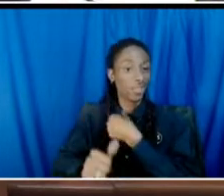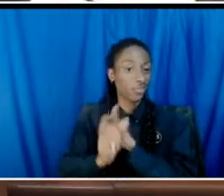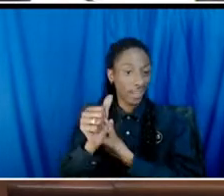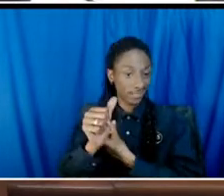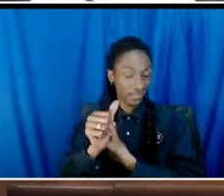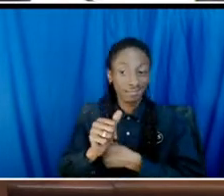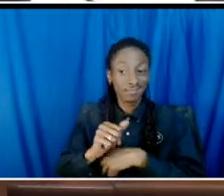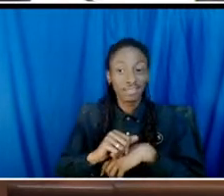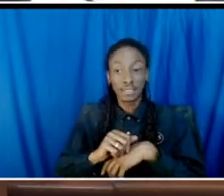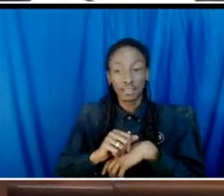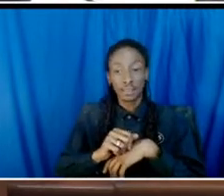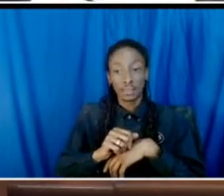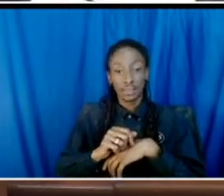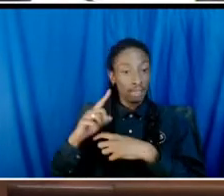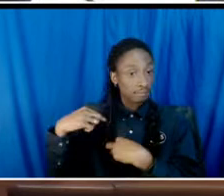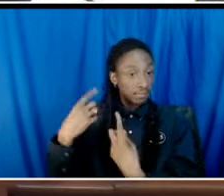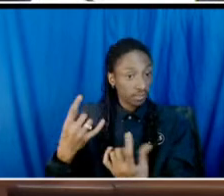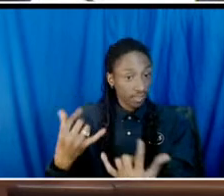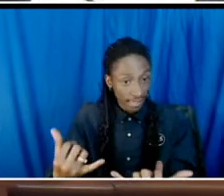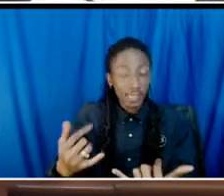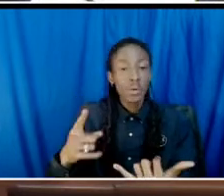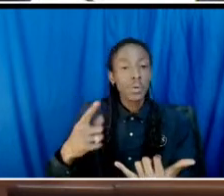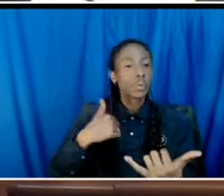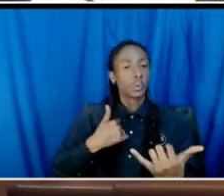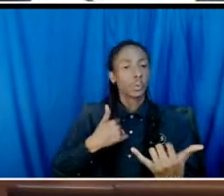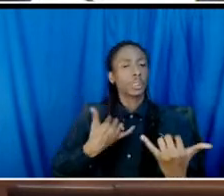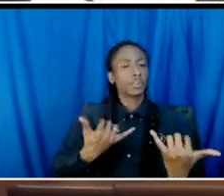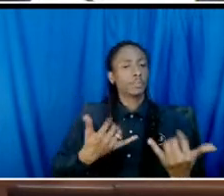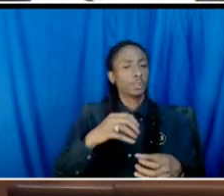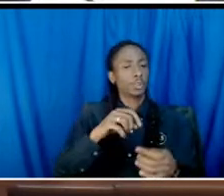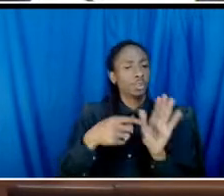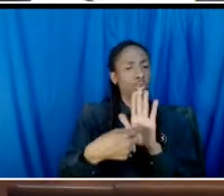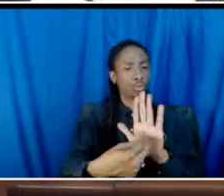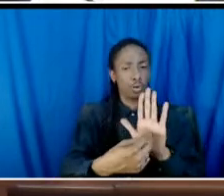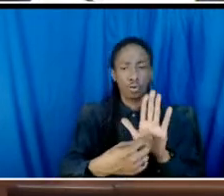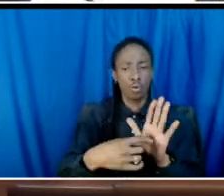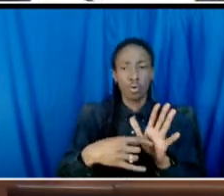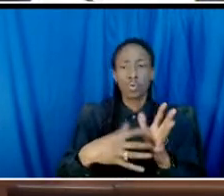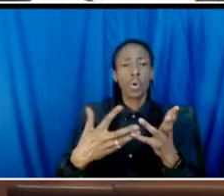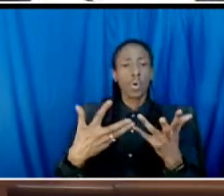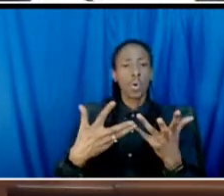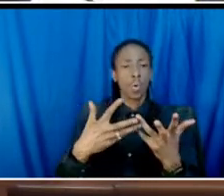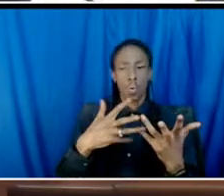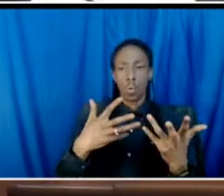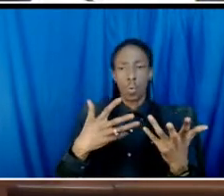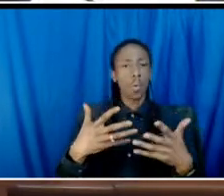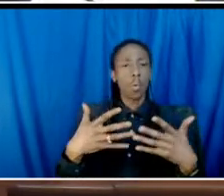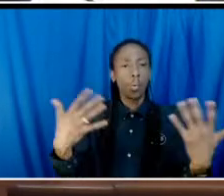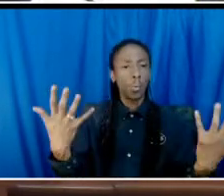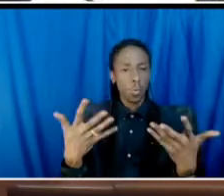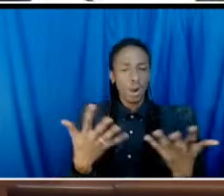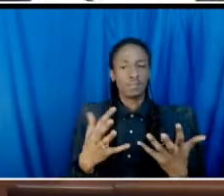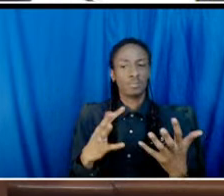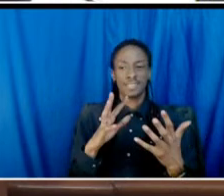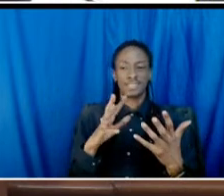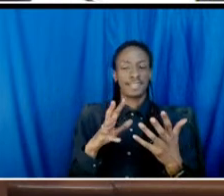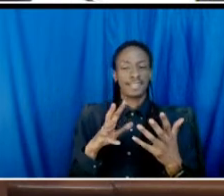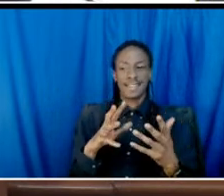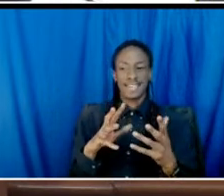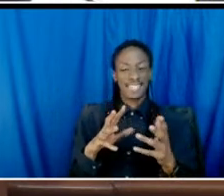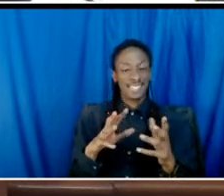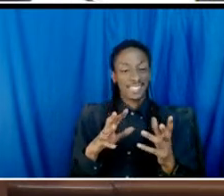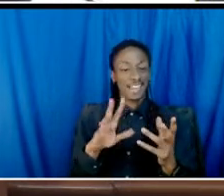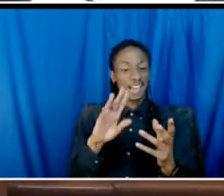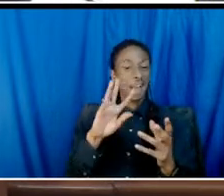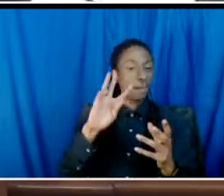point, we've shown the inner workings of what was essentially a political coup, an attempt